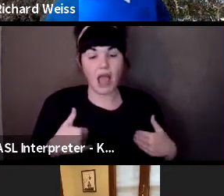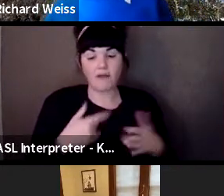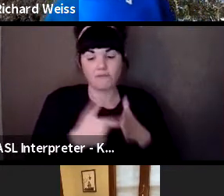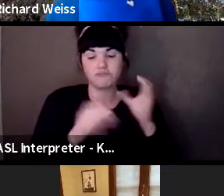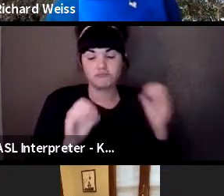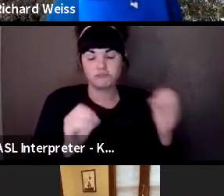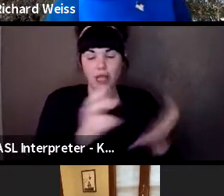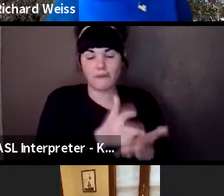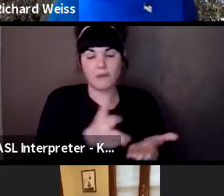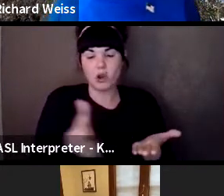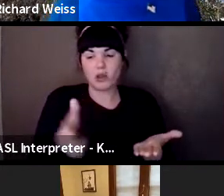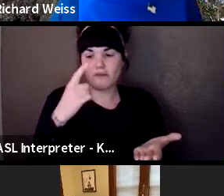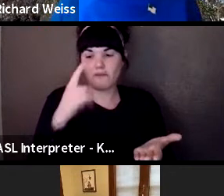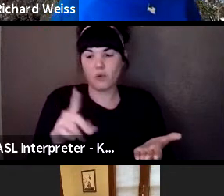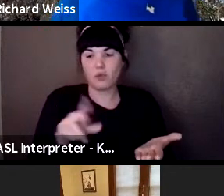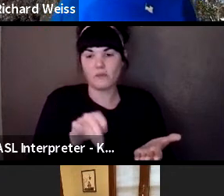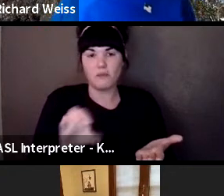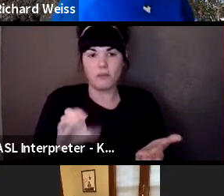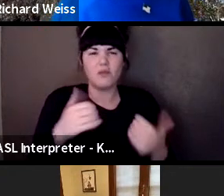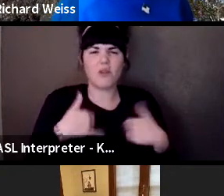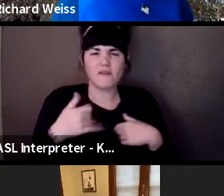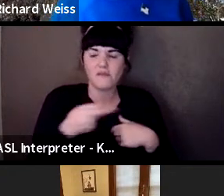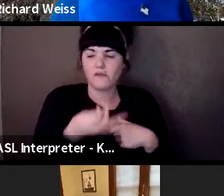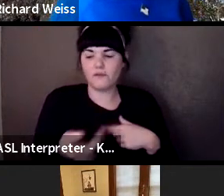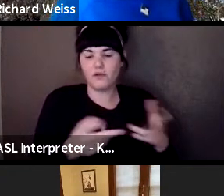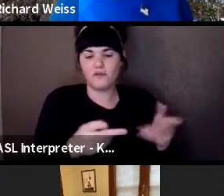facilities that we're still negotiating that through.